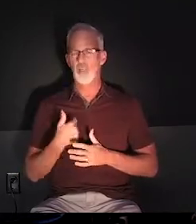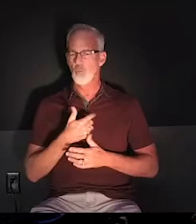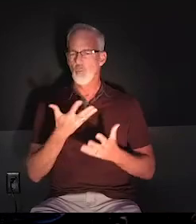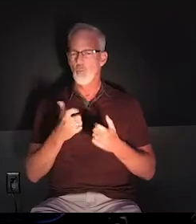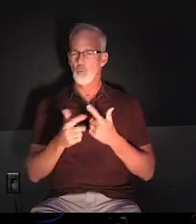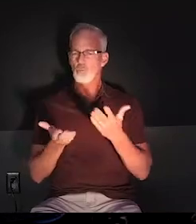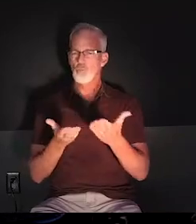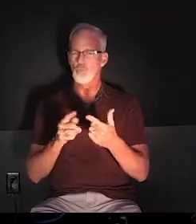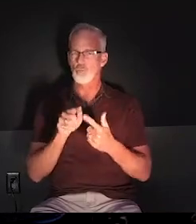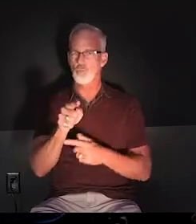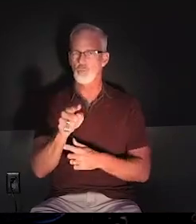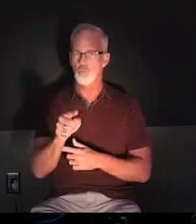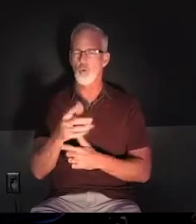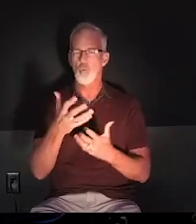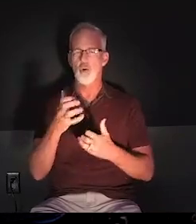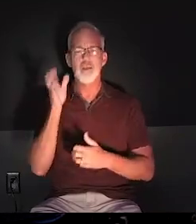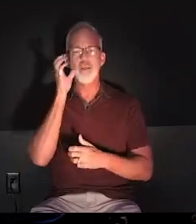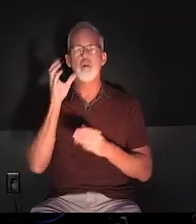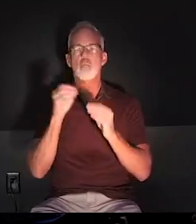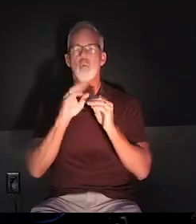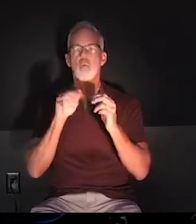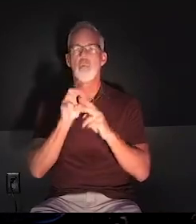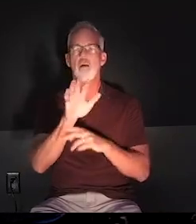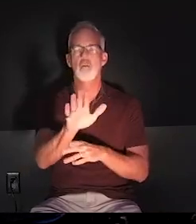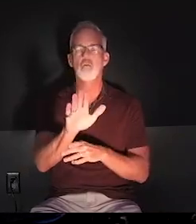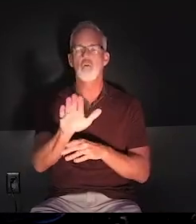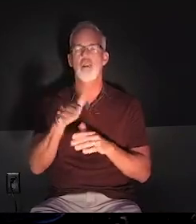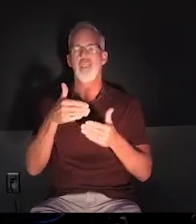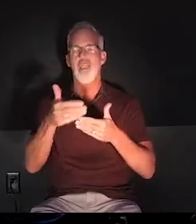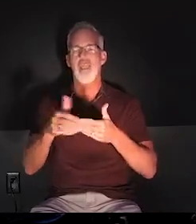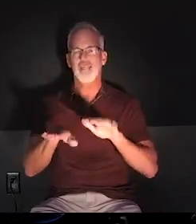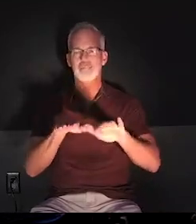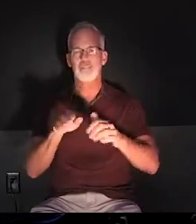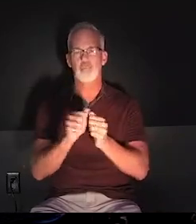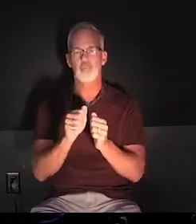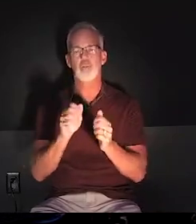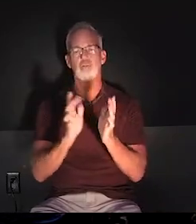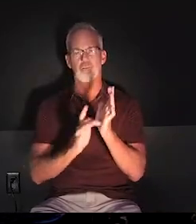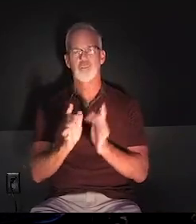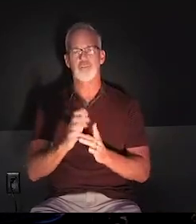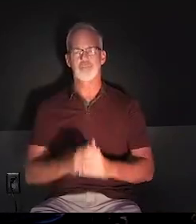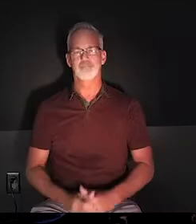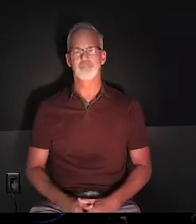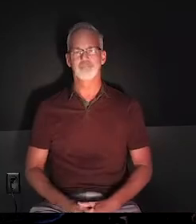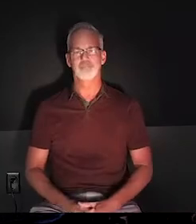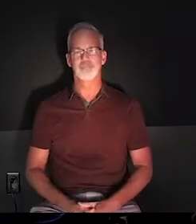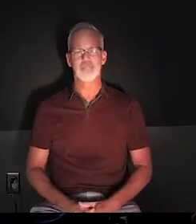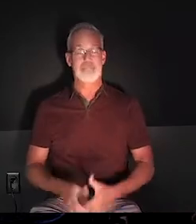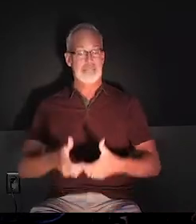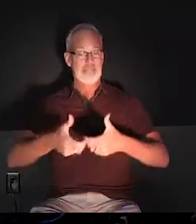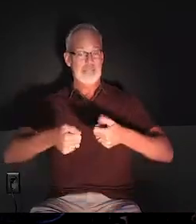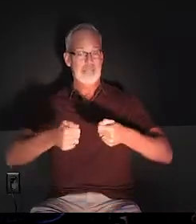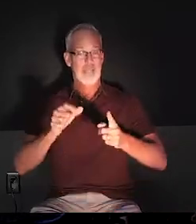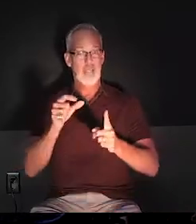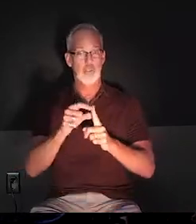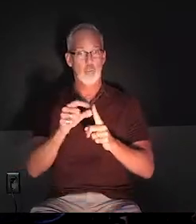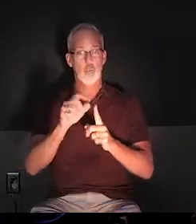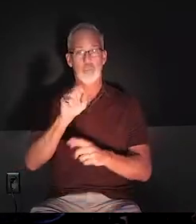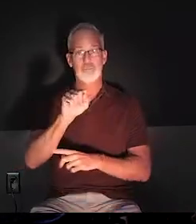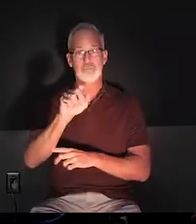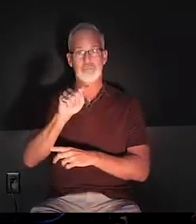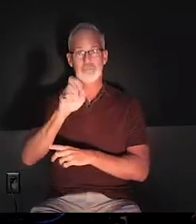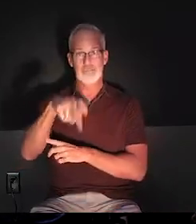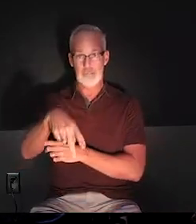you, and we'd love to hear more about your next step in your journey with Jesus. You can reach us by texting the word STEP to the number